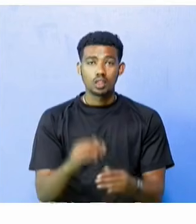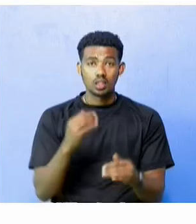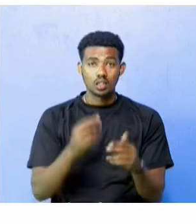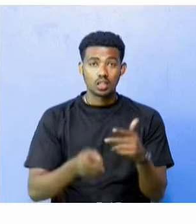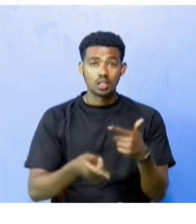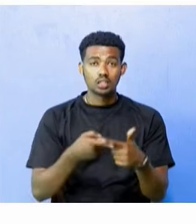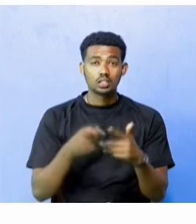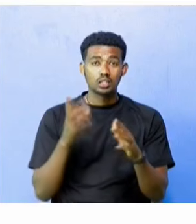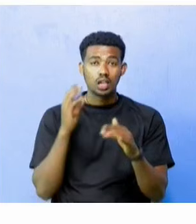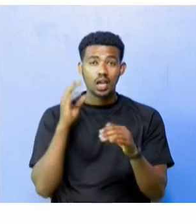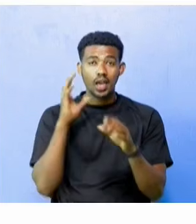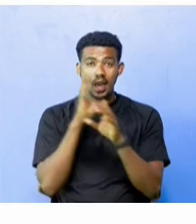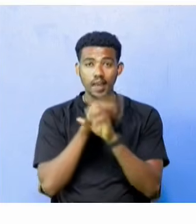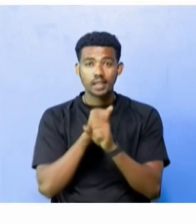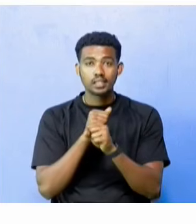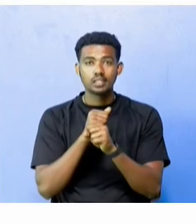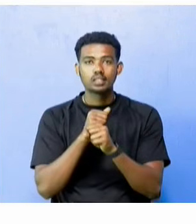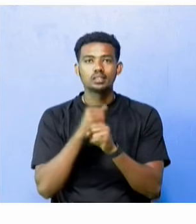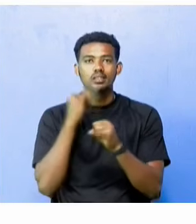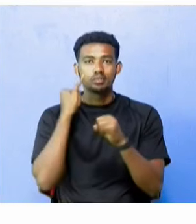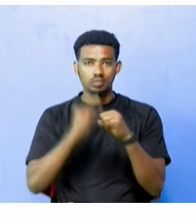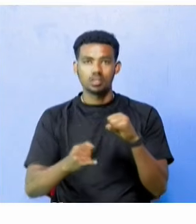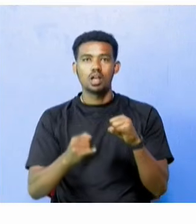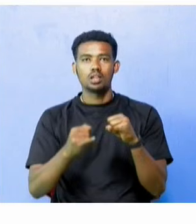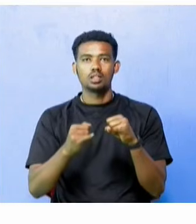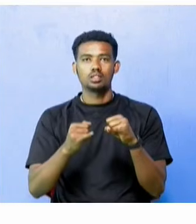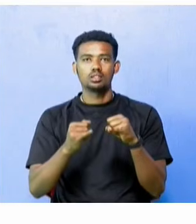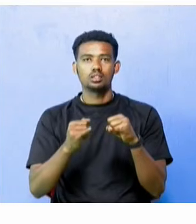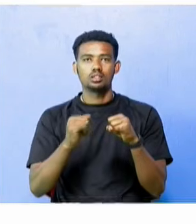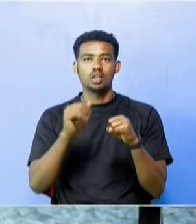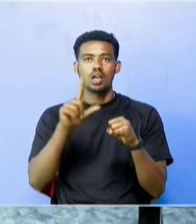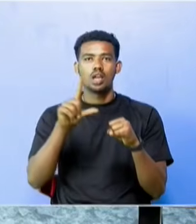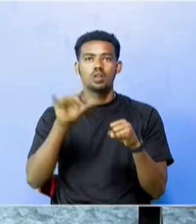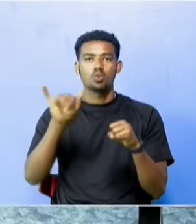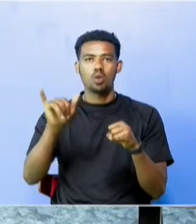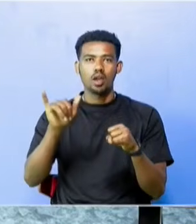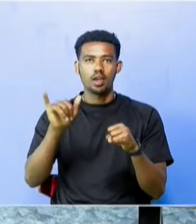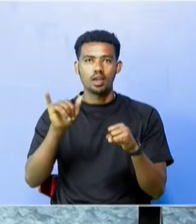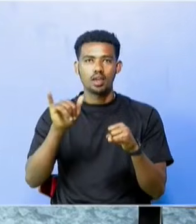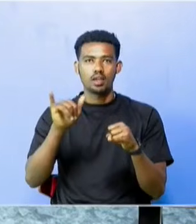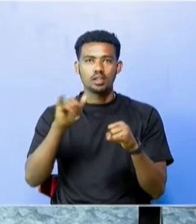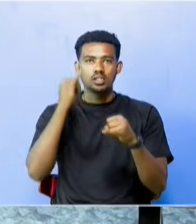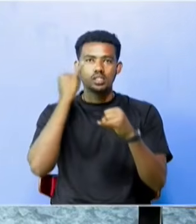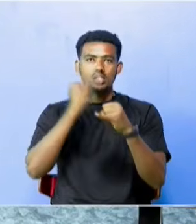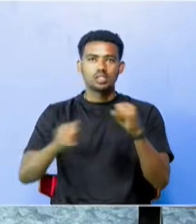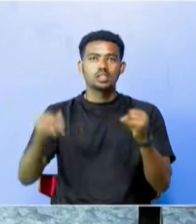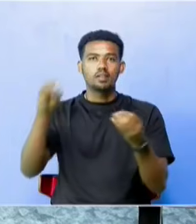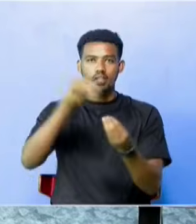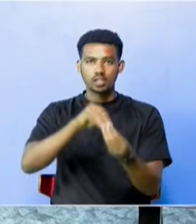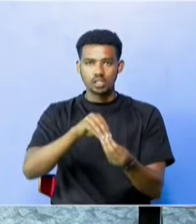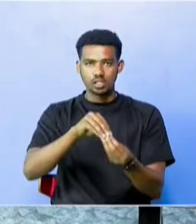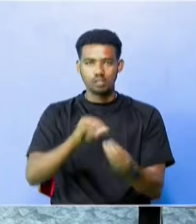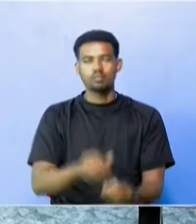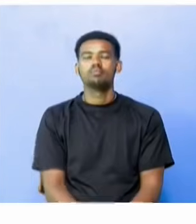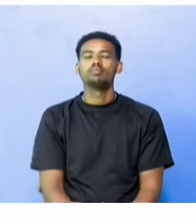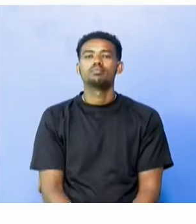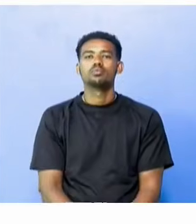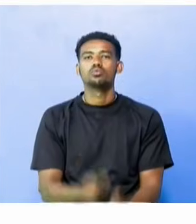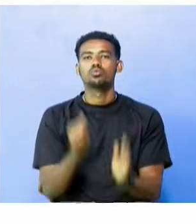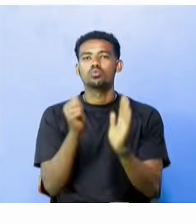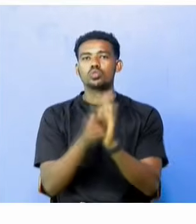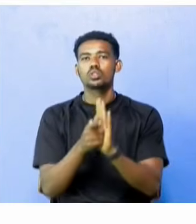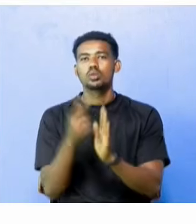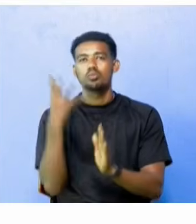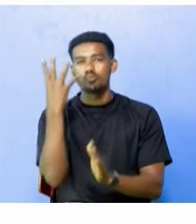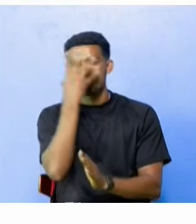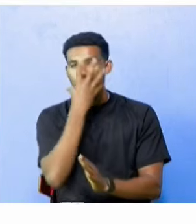by ly, a suffix ly. Like for example, look,